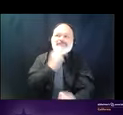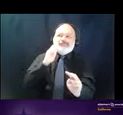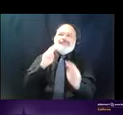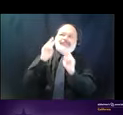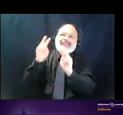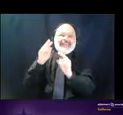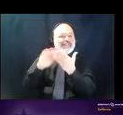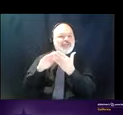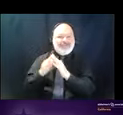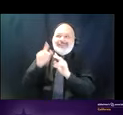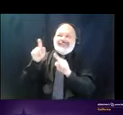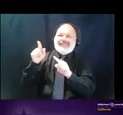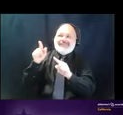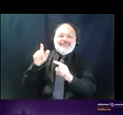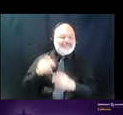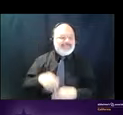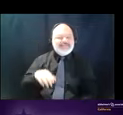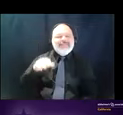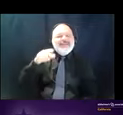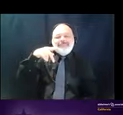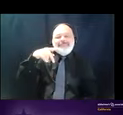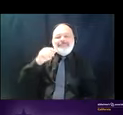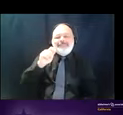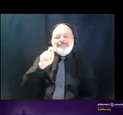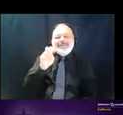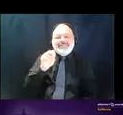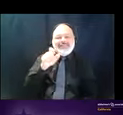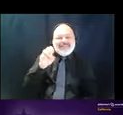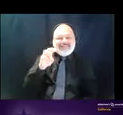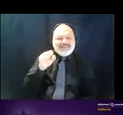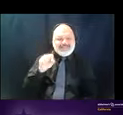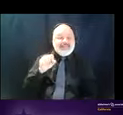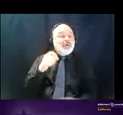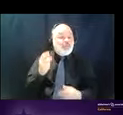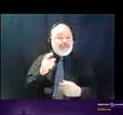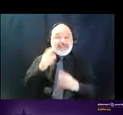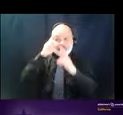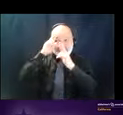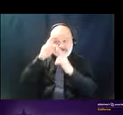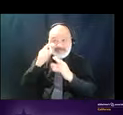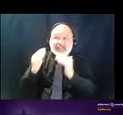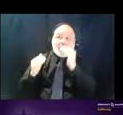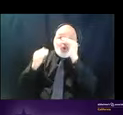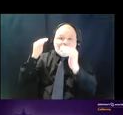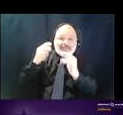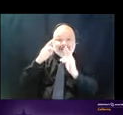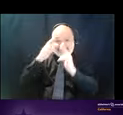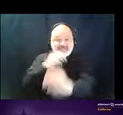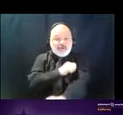community. A paternalismo, again, that respect of the mayor, respect of the priest, respect of the authorities. And